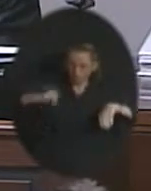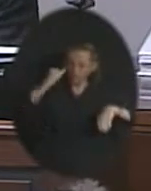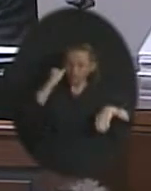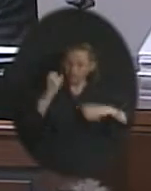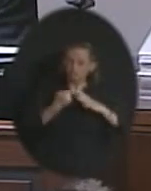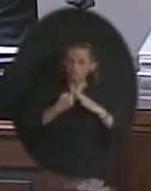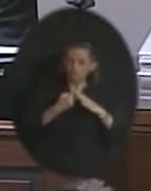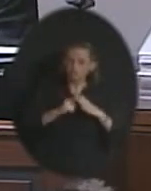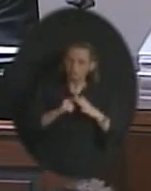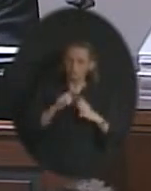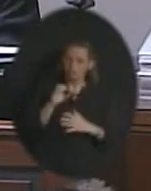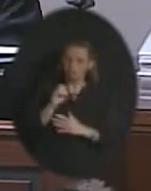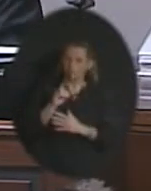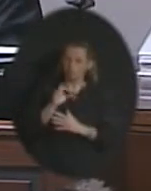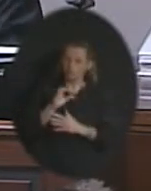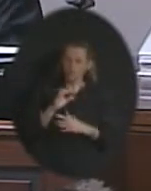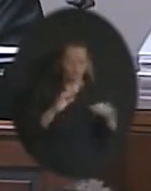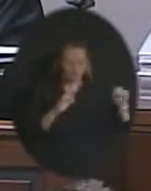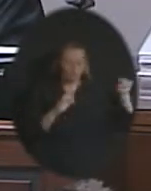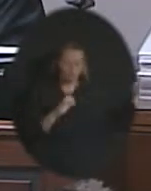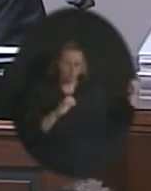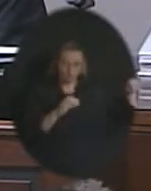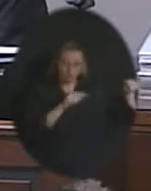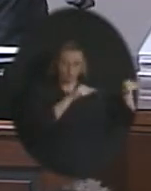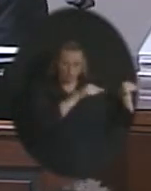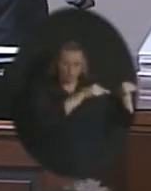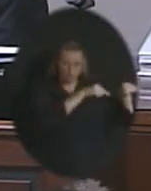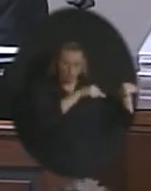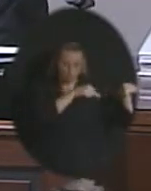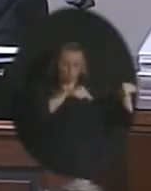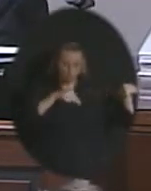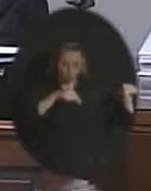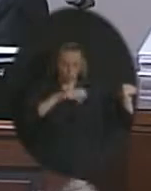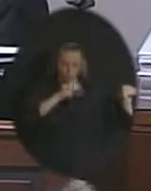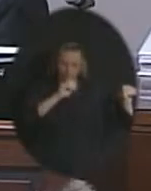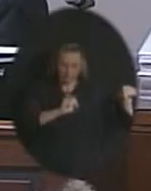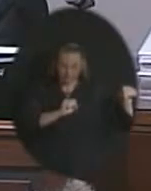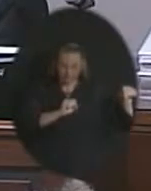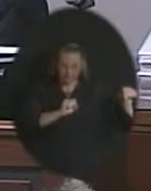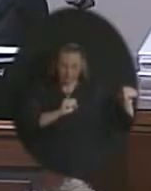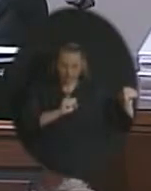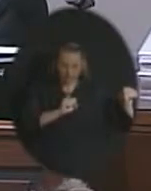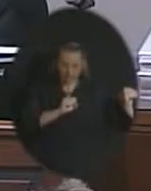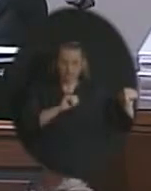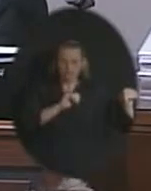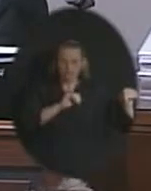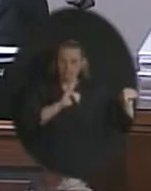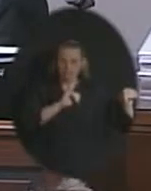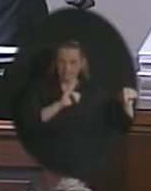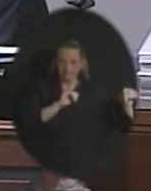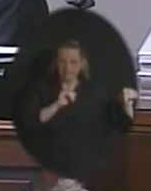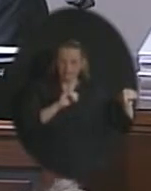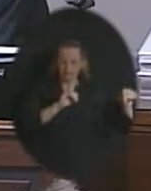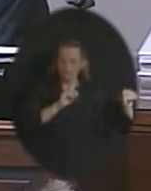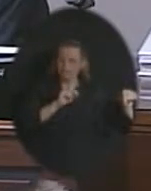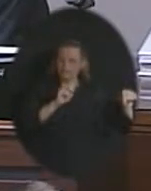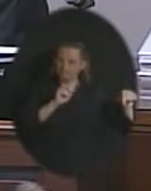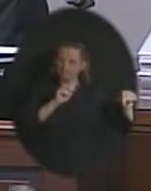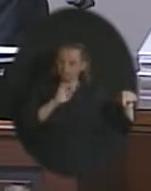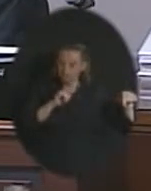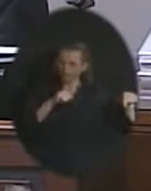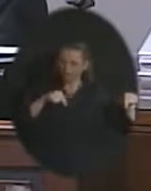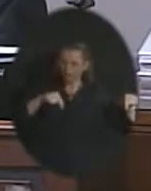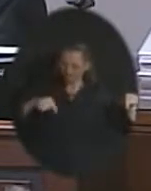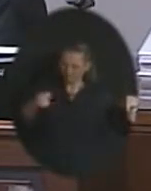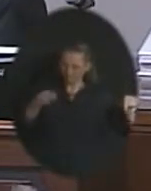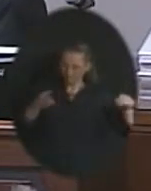way, took out Olathe South, some elementary schools, we're going to probably over $300 million in one fell swoop. We're